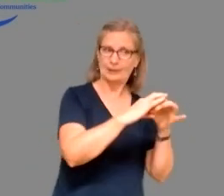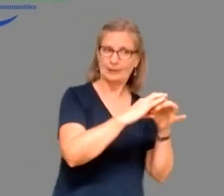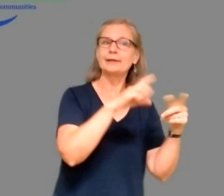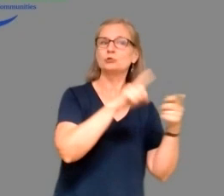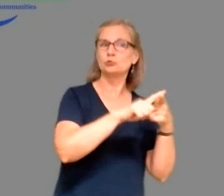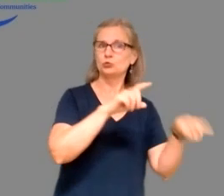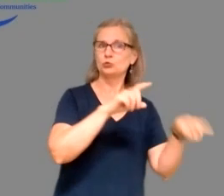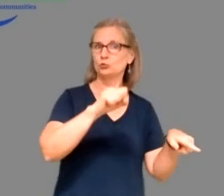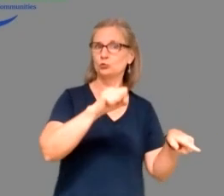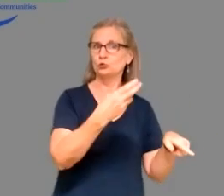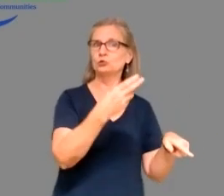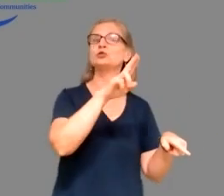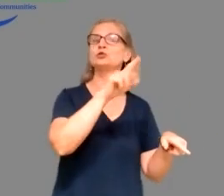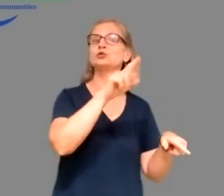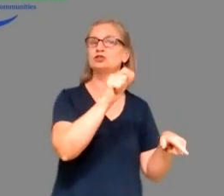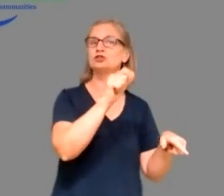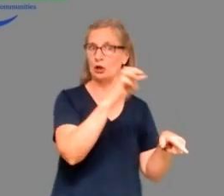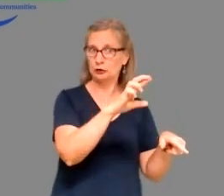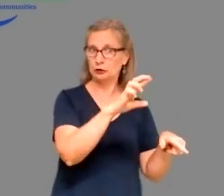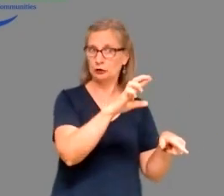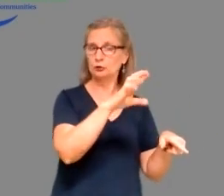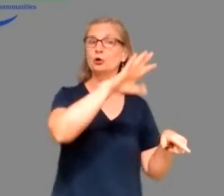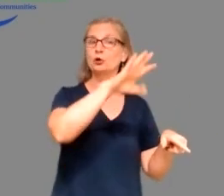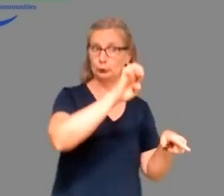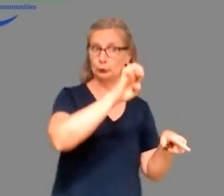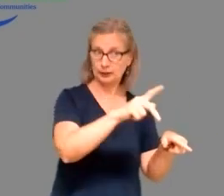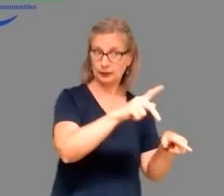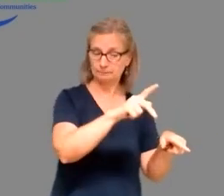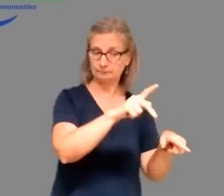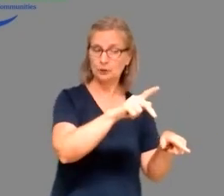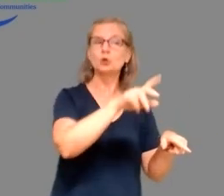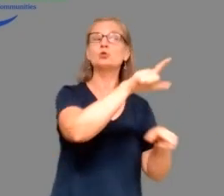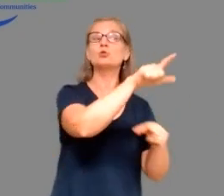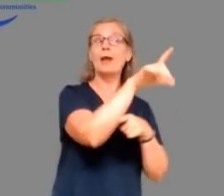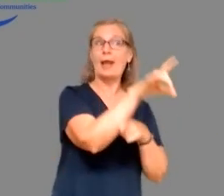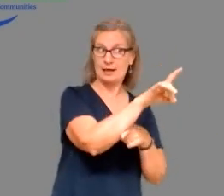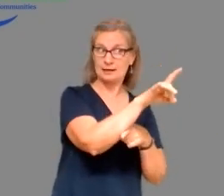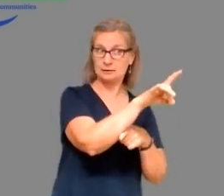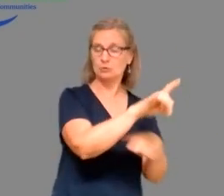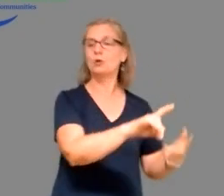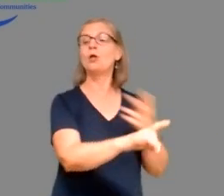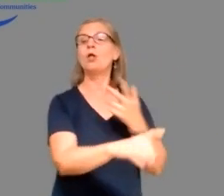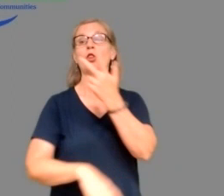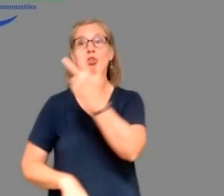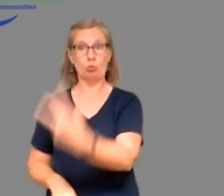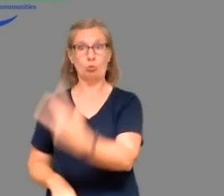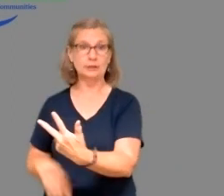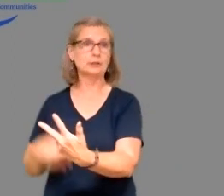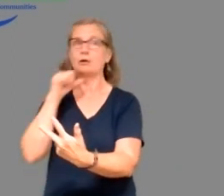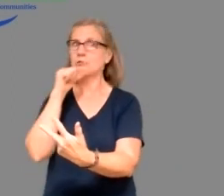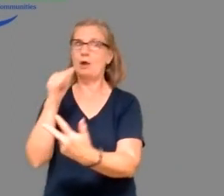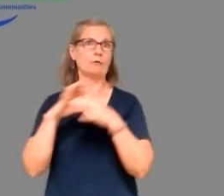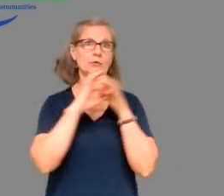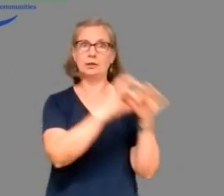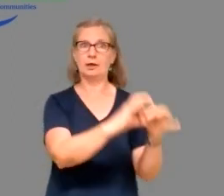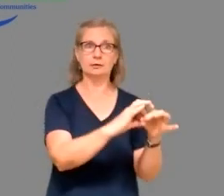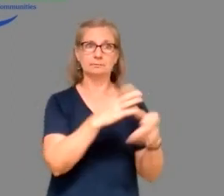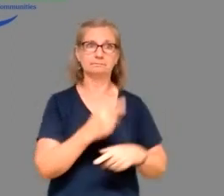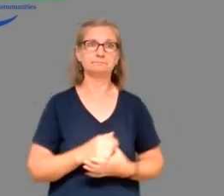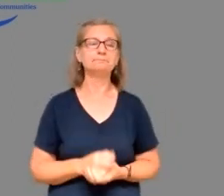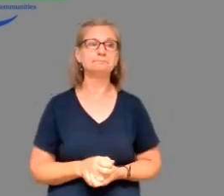way. Three of those cases are not, at least that we know.